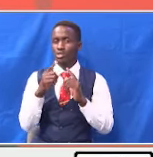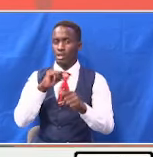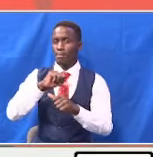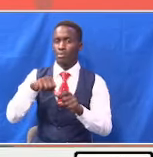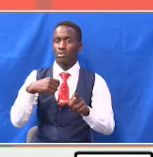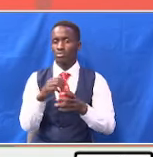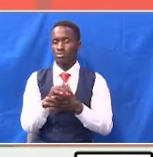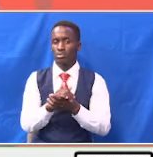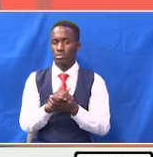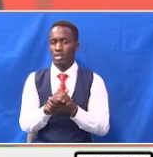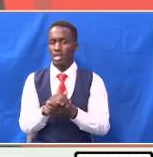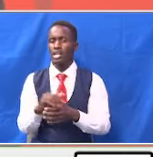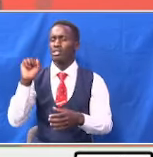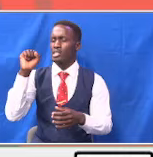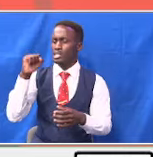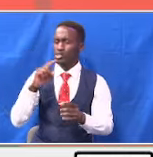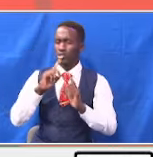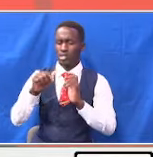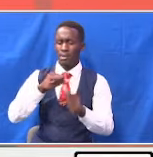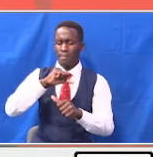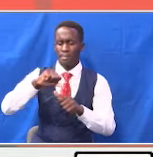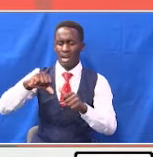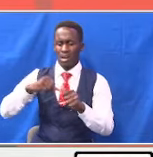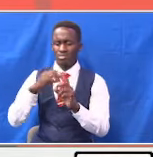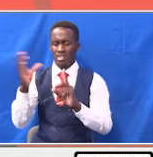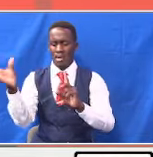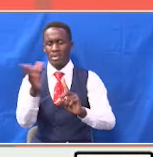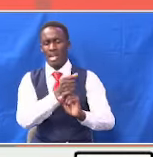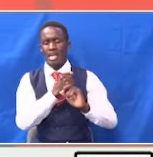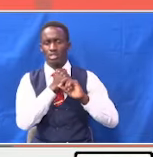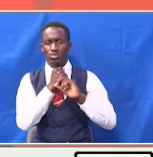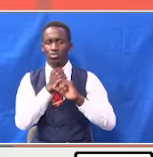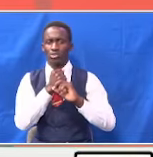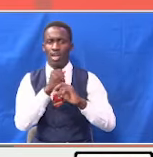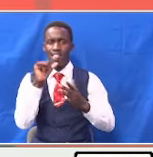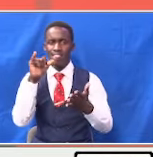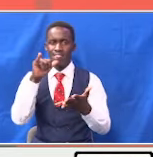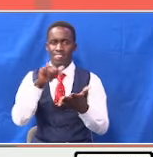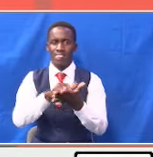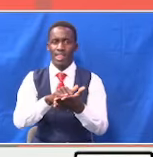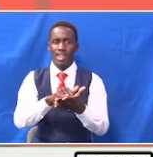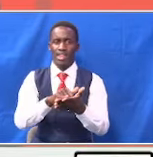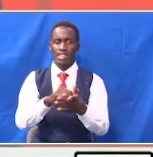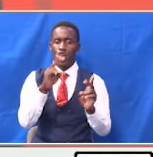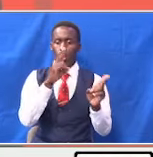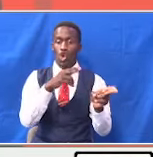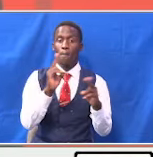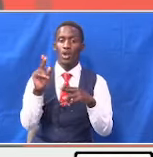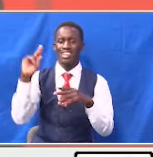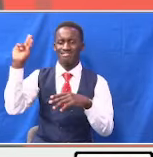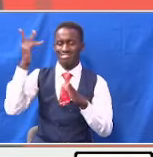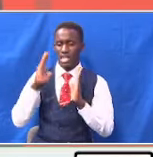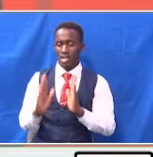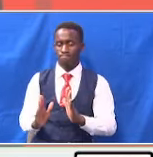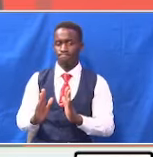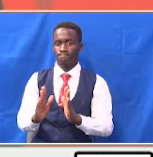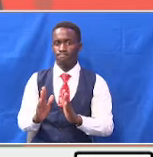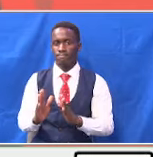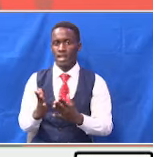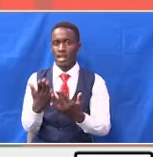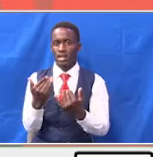issues around abduction and all that, but the common Mwananchi